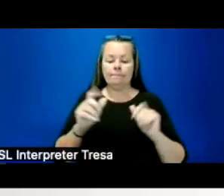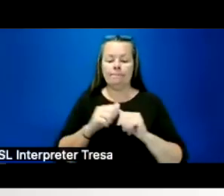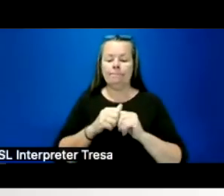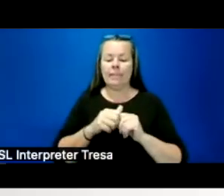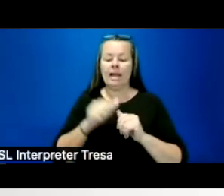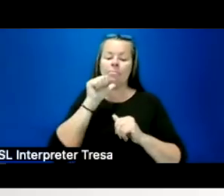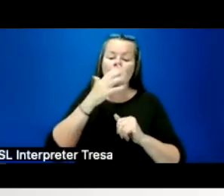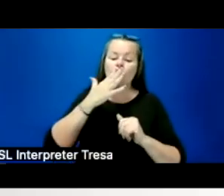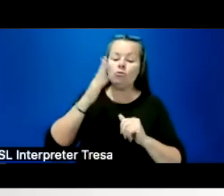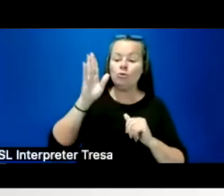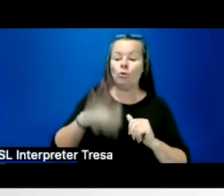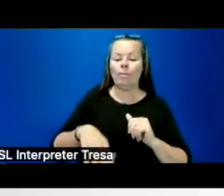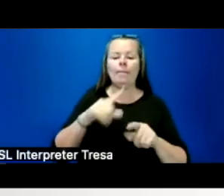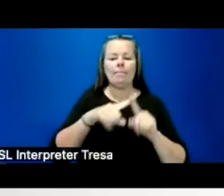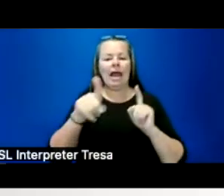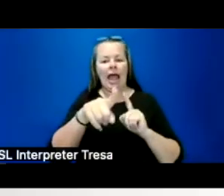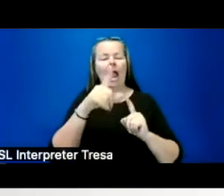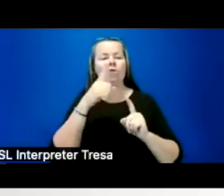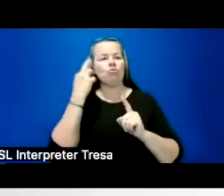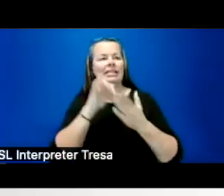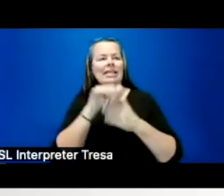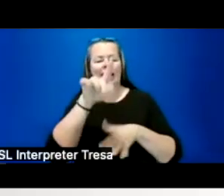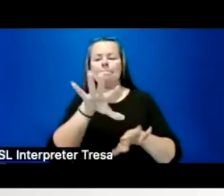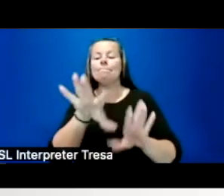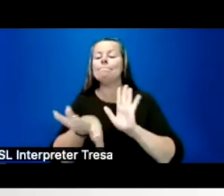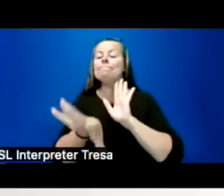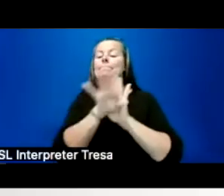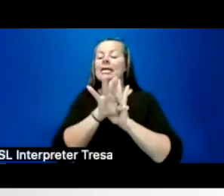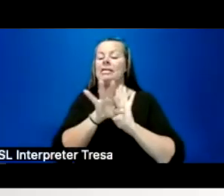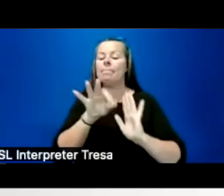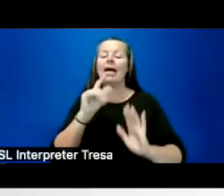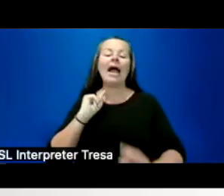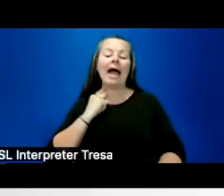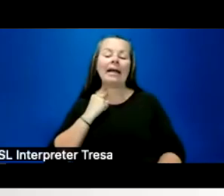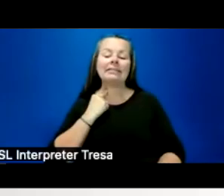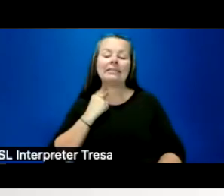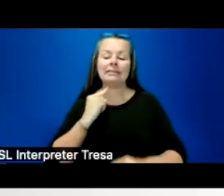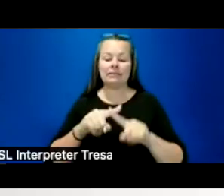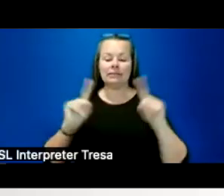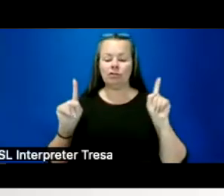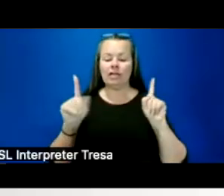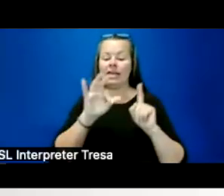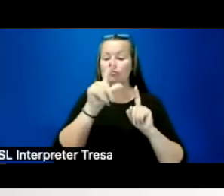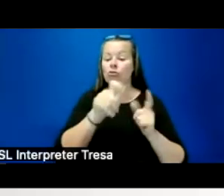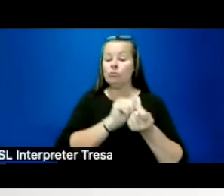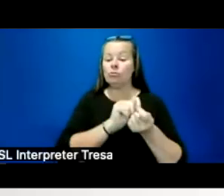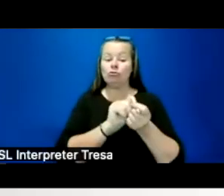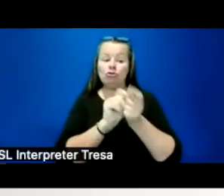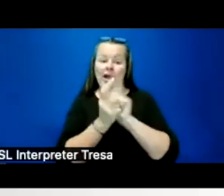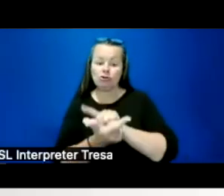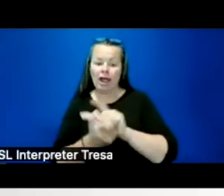now I realize that it's picking up accents differently, and it's also possible to transcribe what I'm saying, and it's not my native